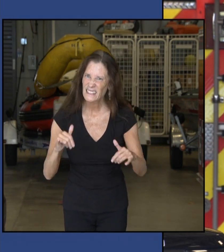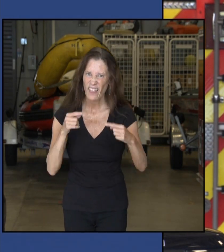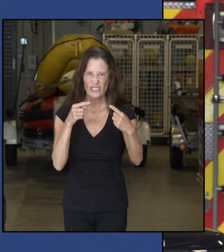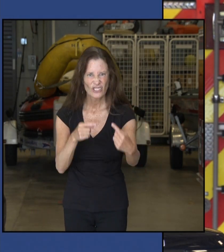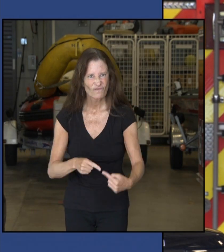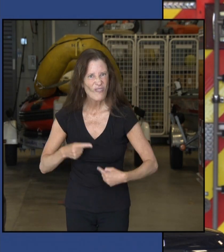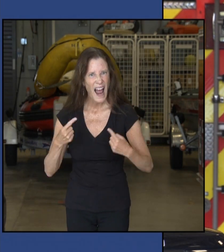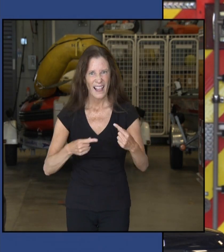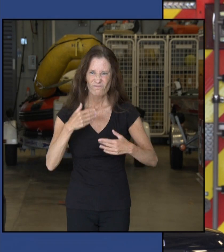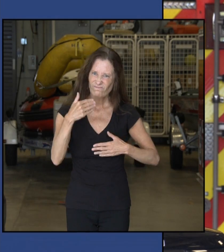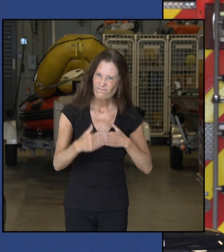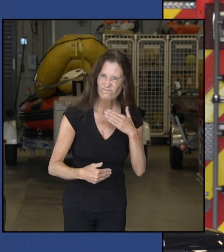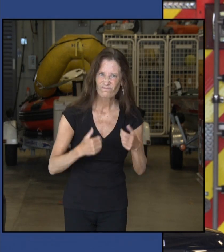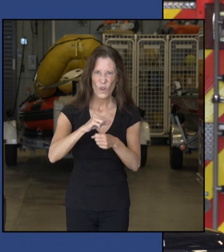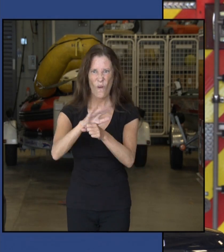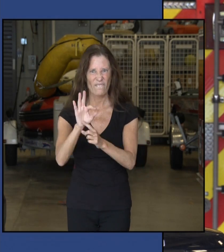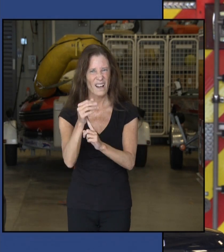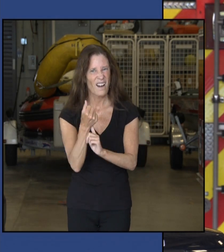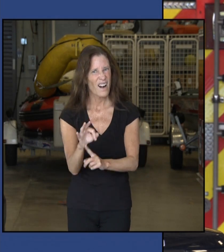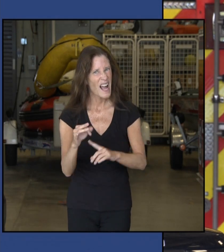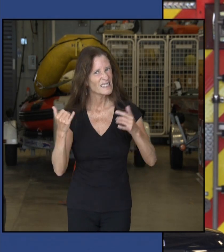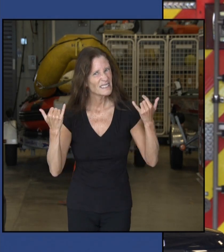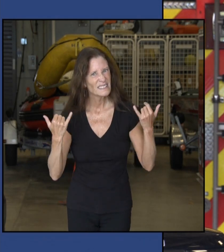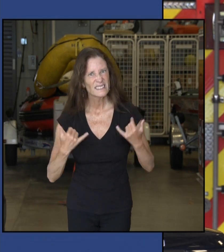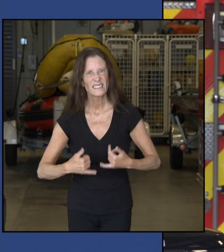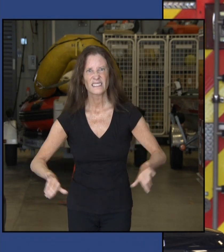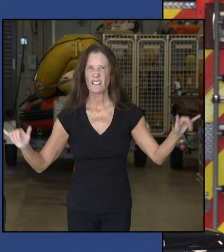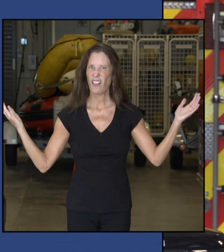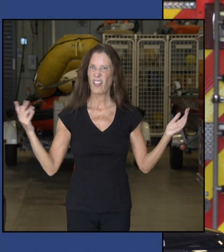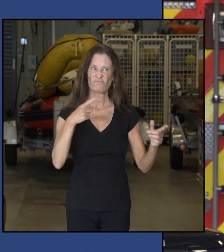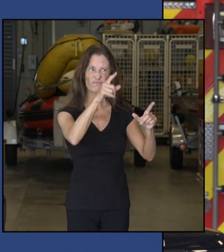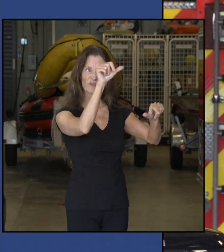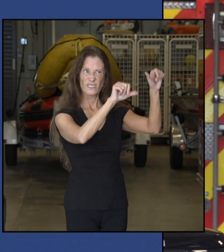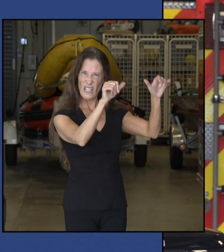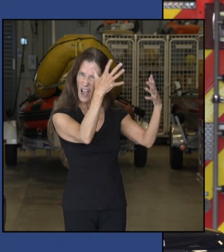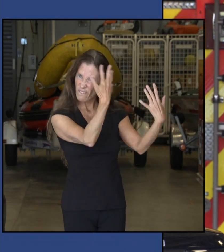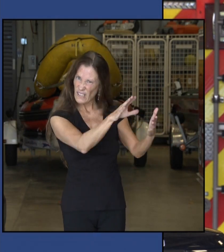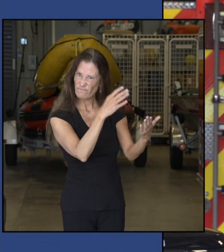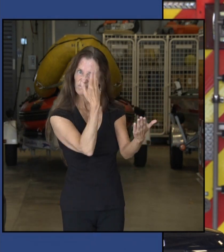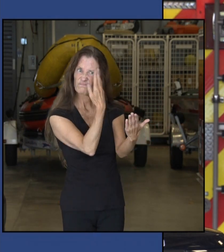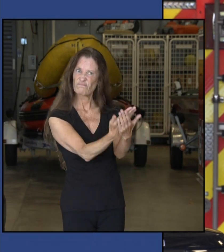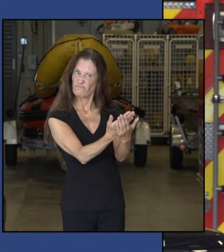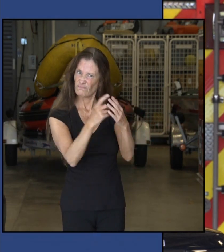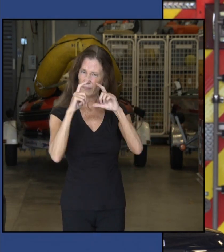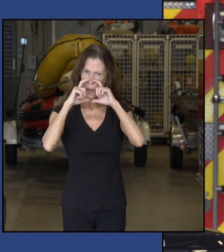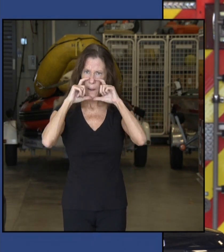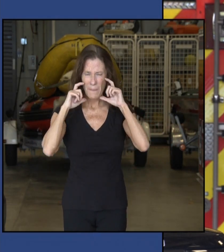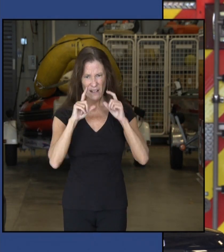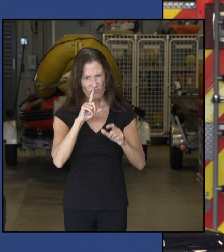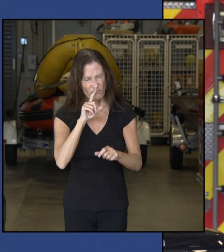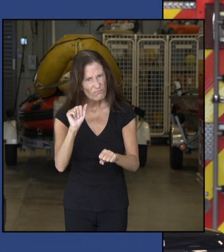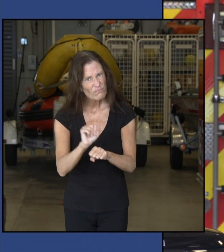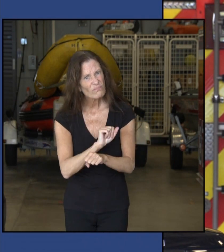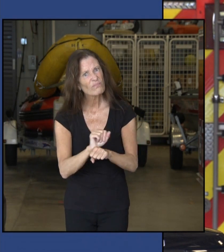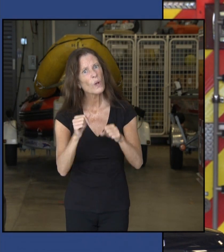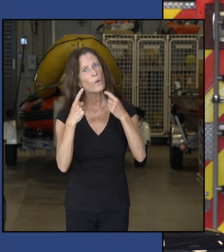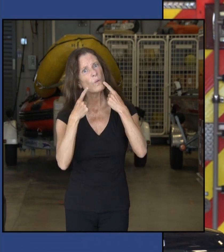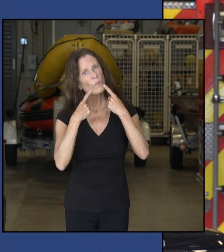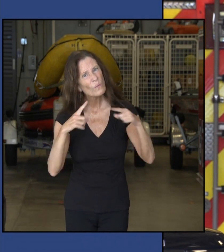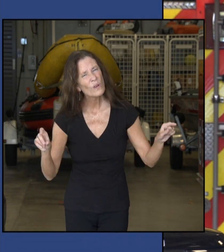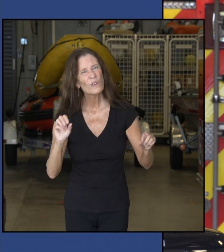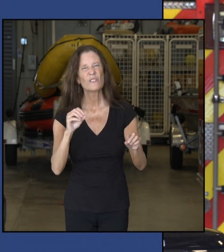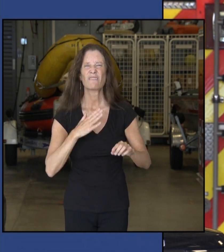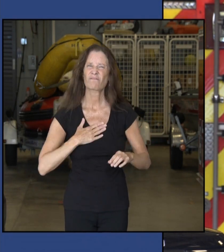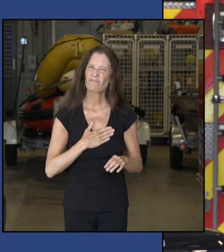tell us that if we wear masks, it makes a difference. We need to wear the mask and continue with our mitigation